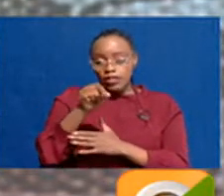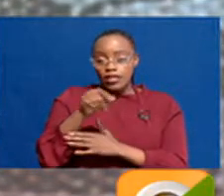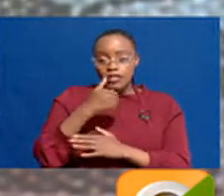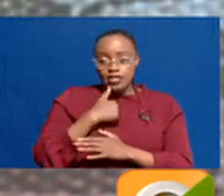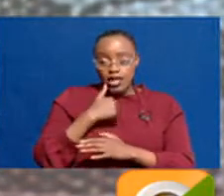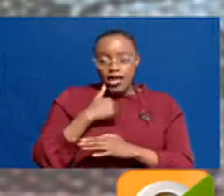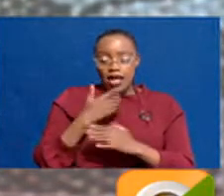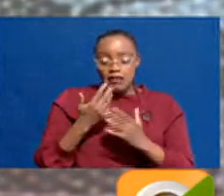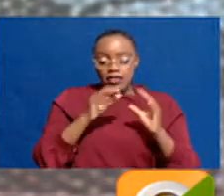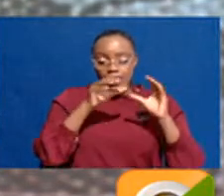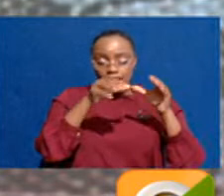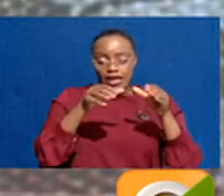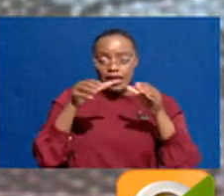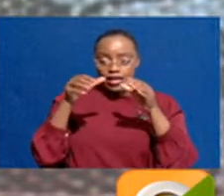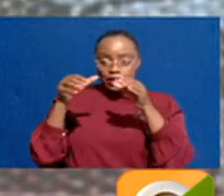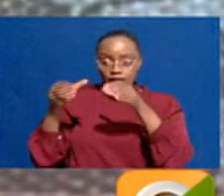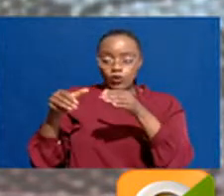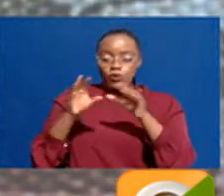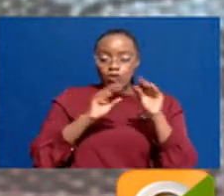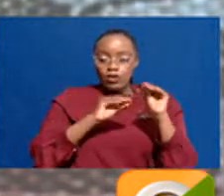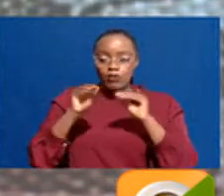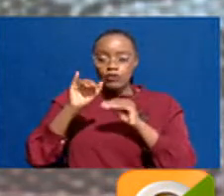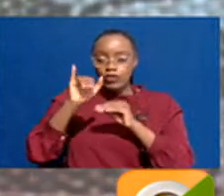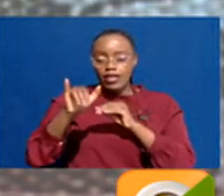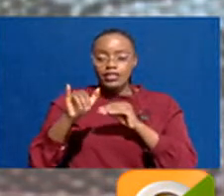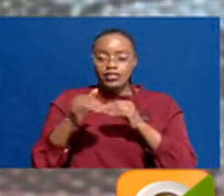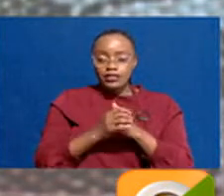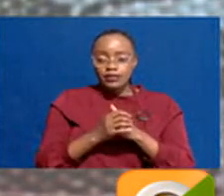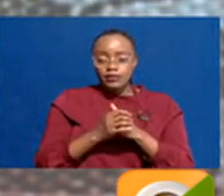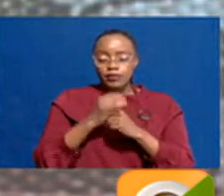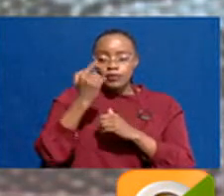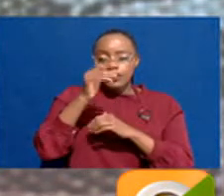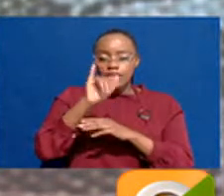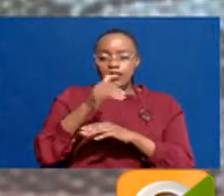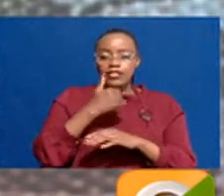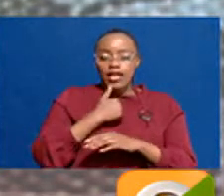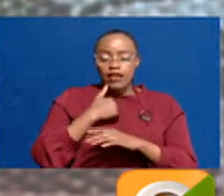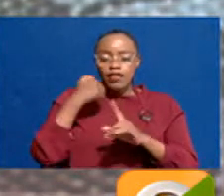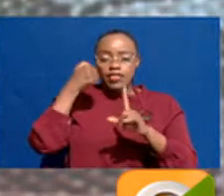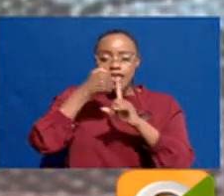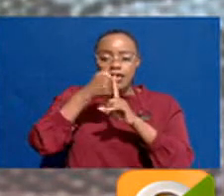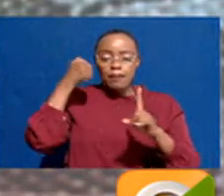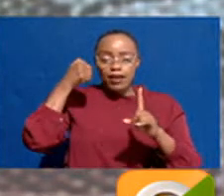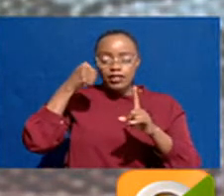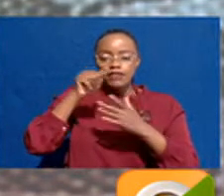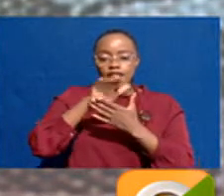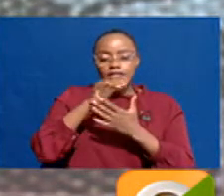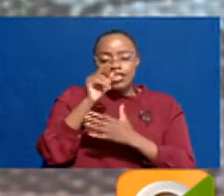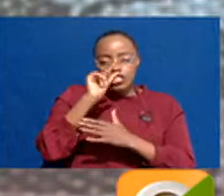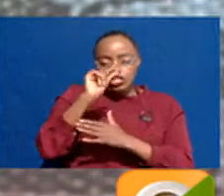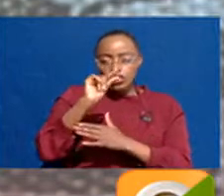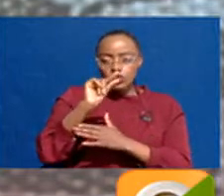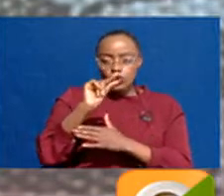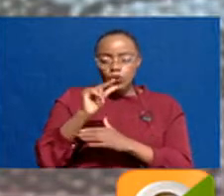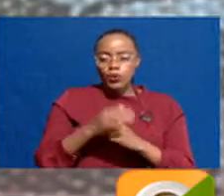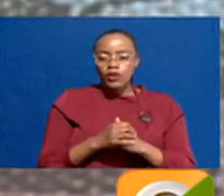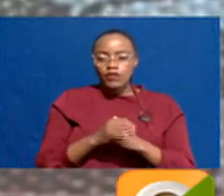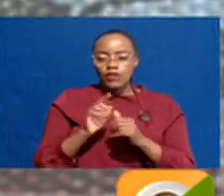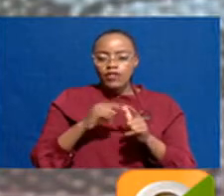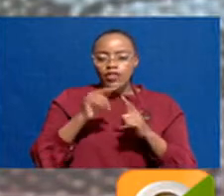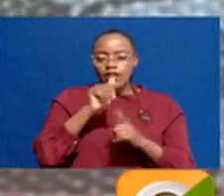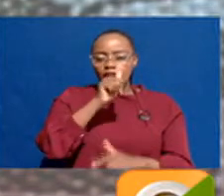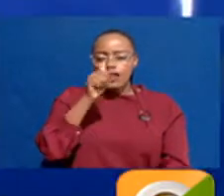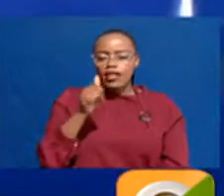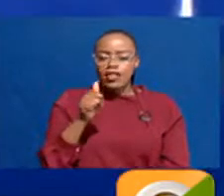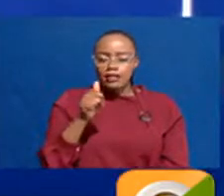will definitely be moved to that level. Okay. Yeah. Only that in absolute terms, the impact is minimal. Another